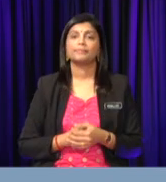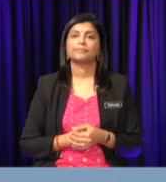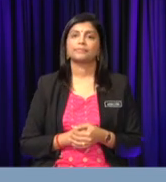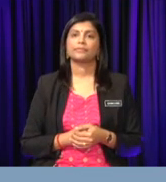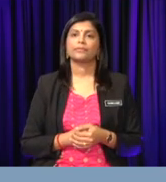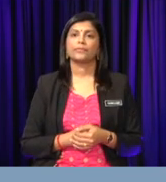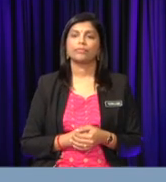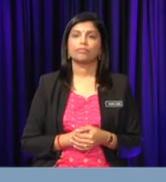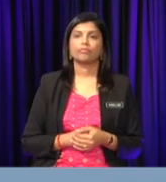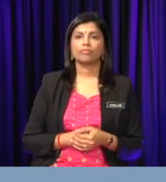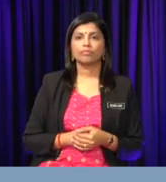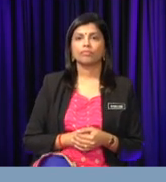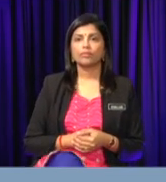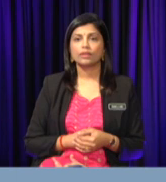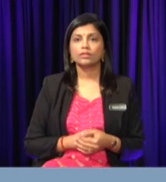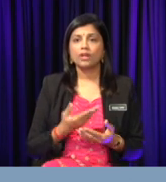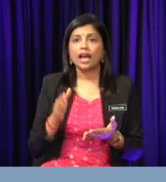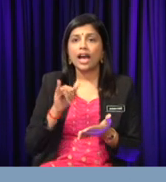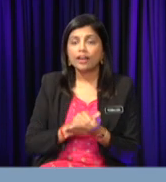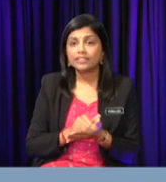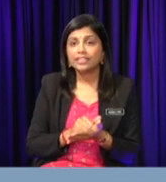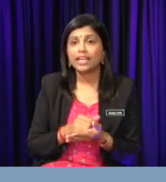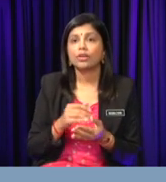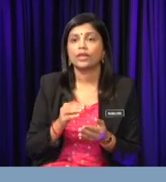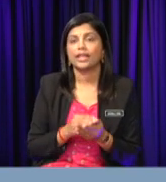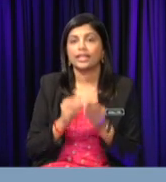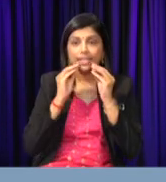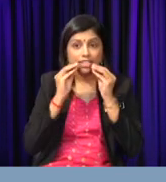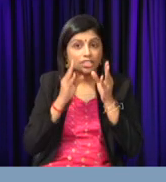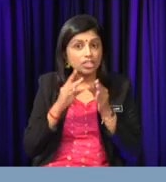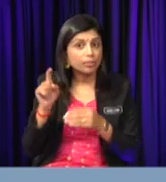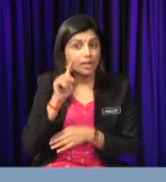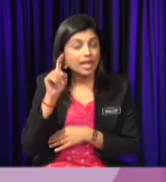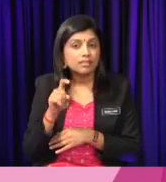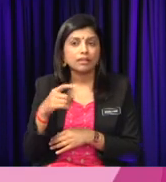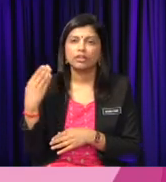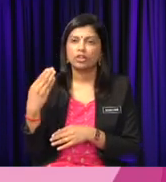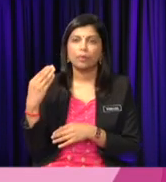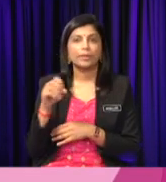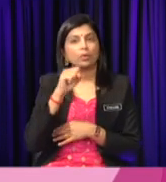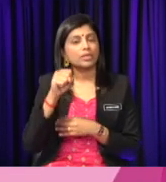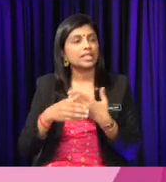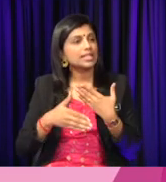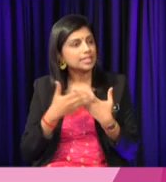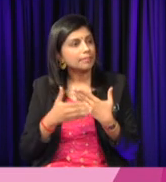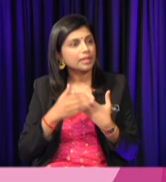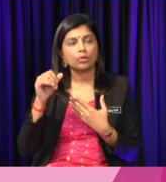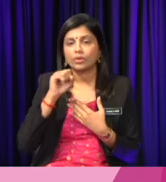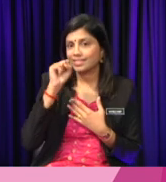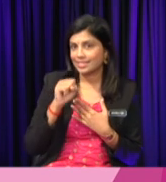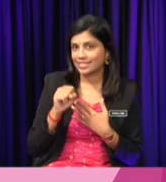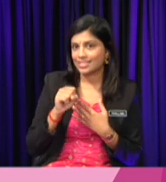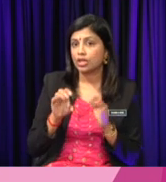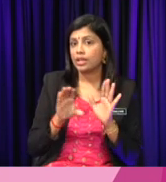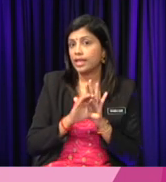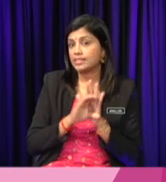Okay, right. So and after that, there will be a second phase where we ask basic questions and simple questions, as you can see